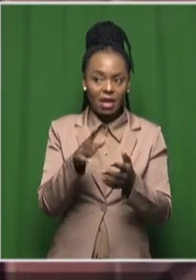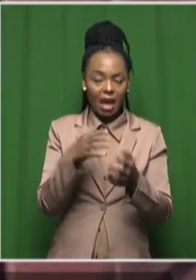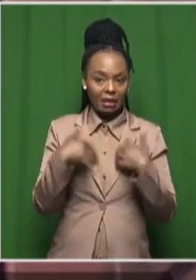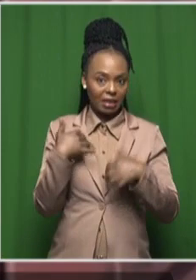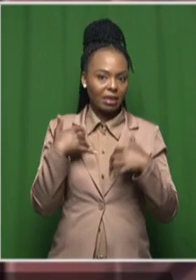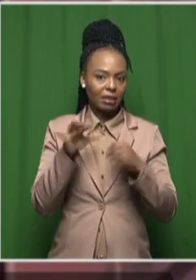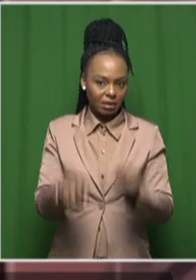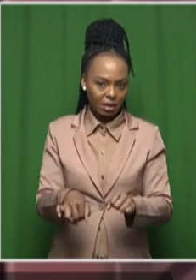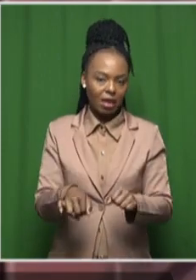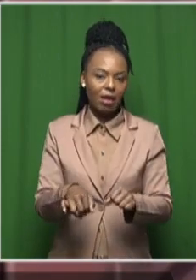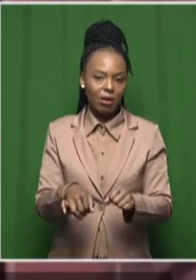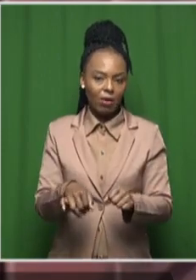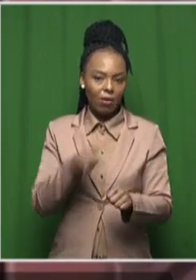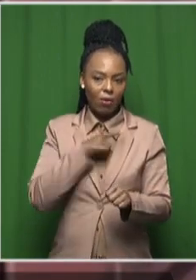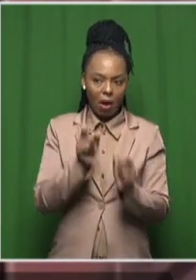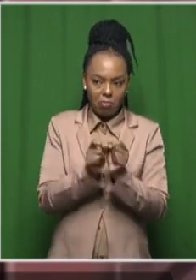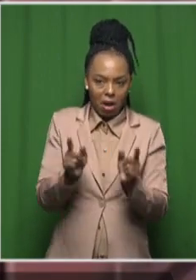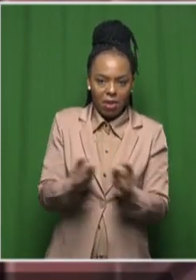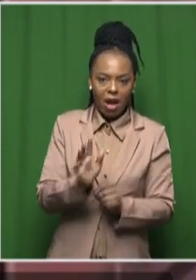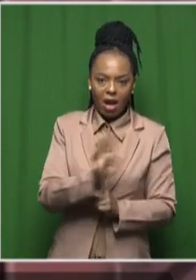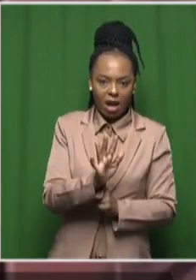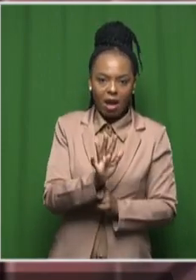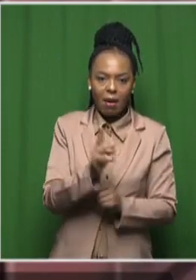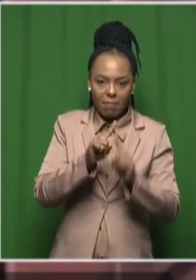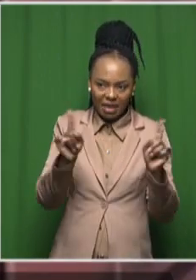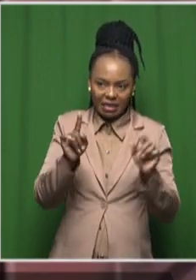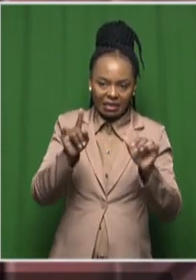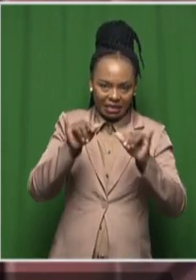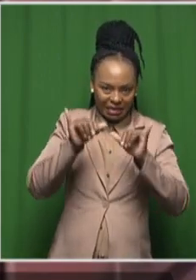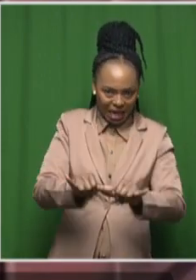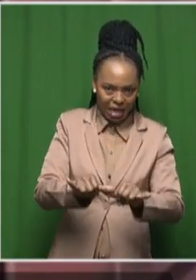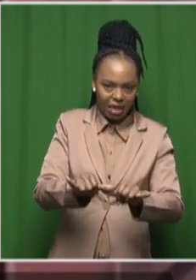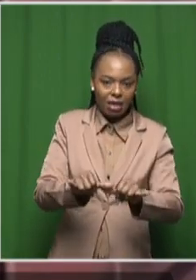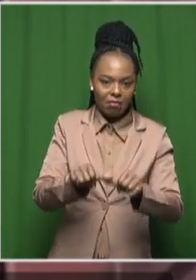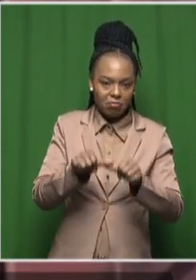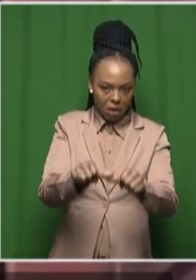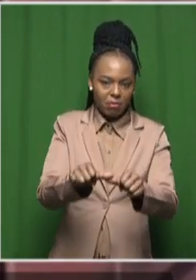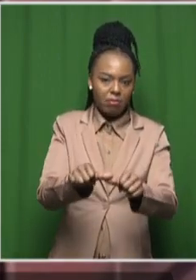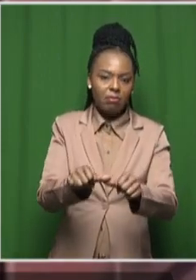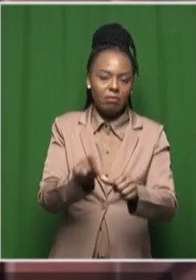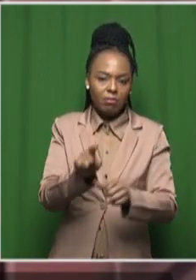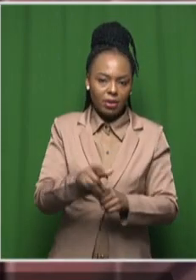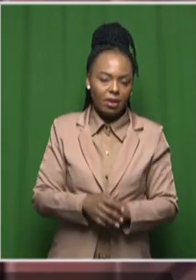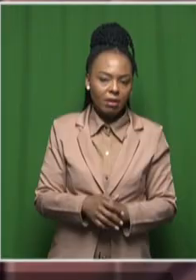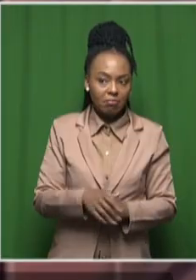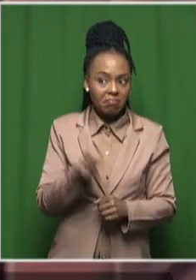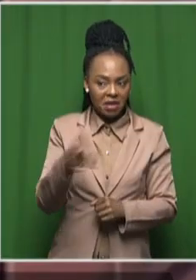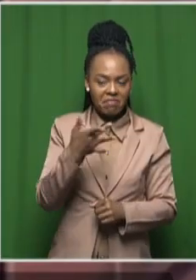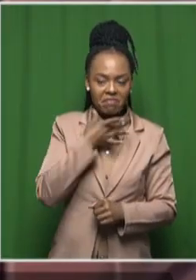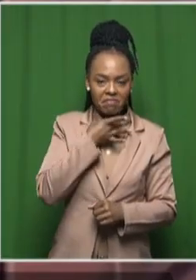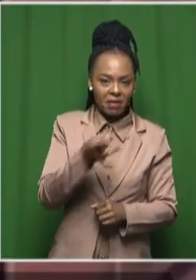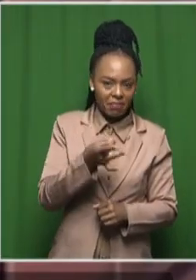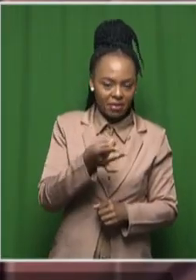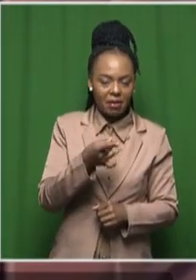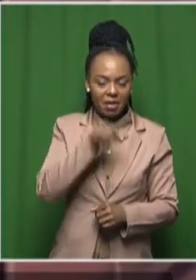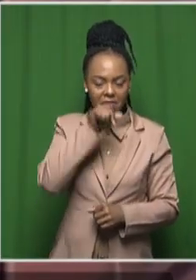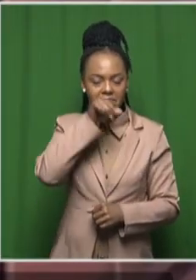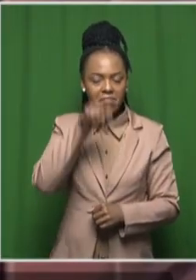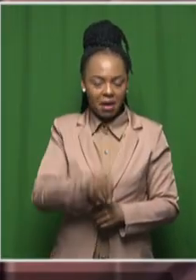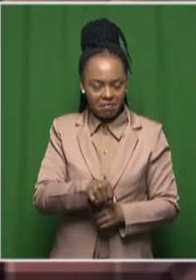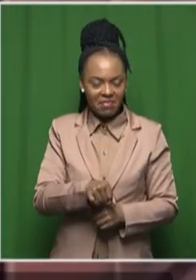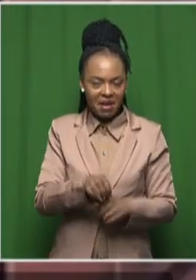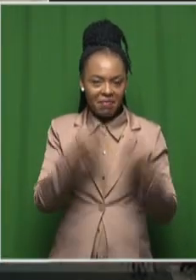to actually lead that front. And the research development is like my favorite part of the business.